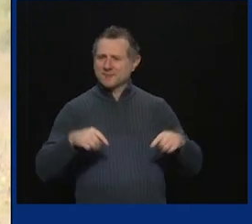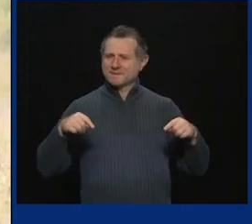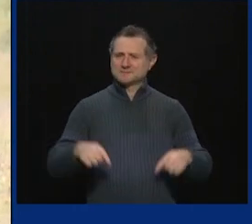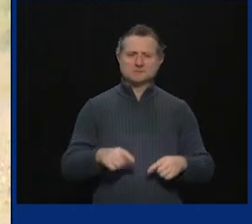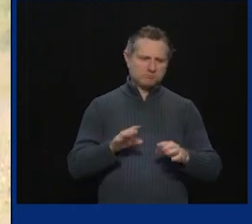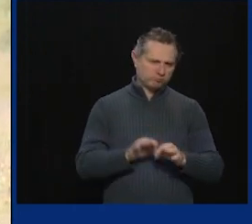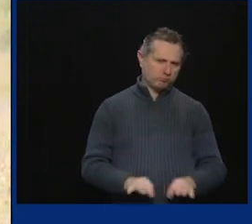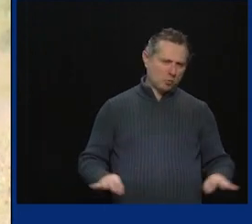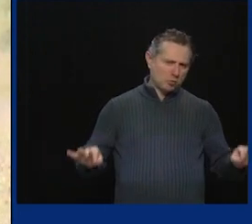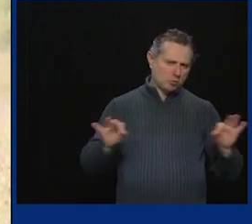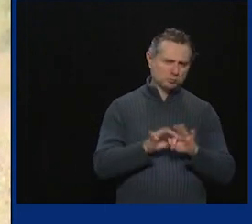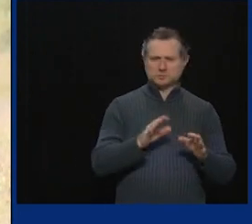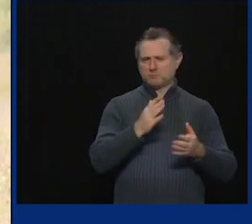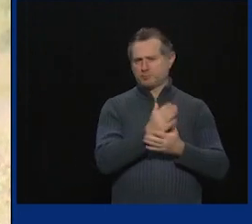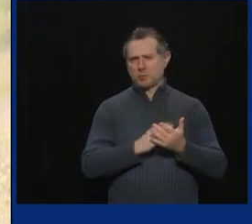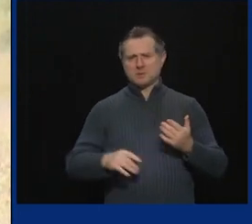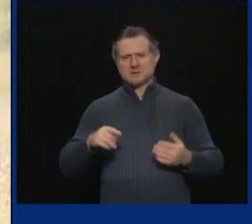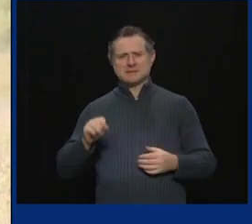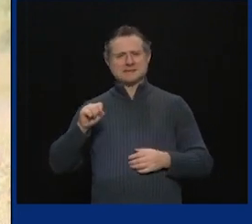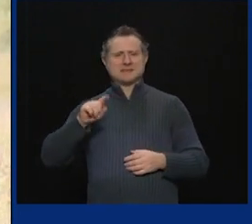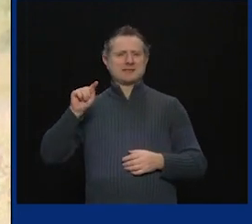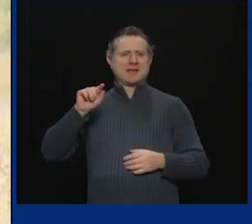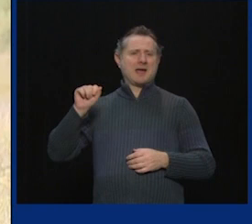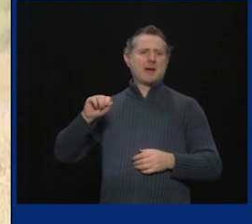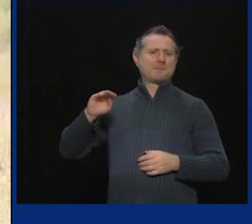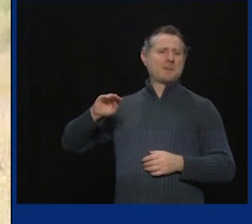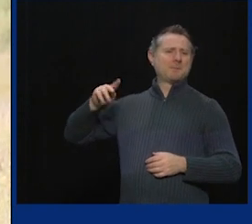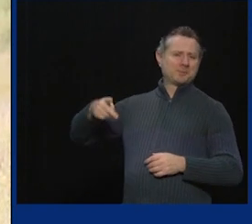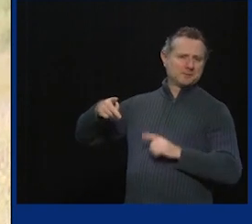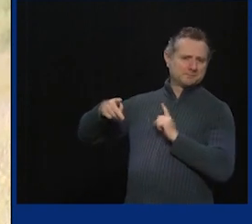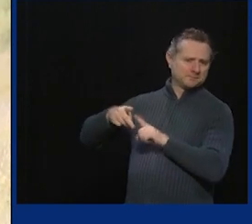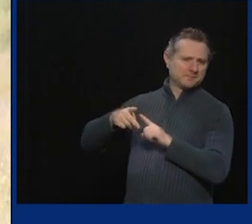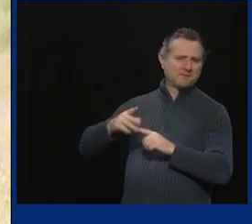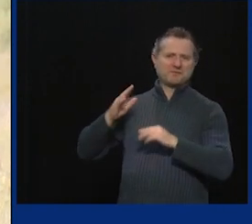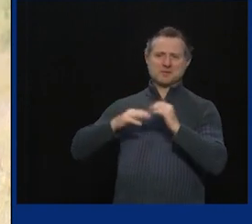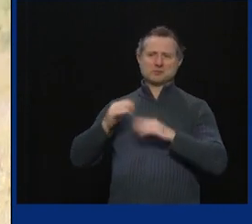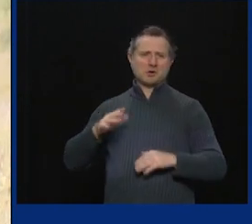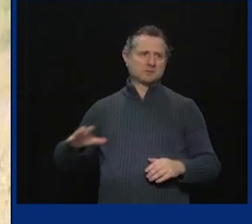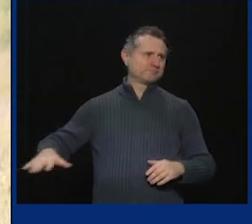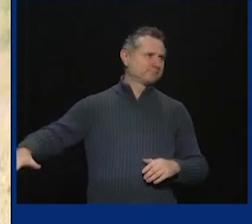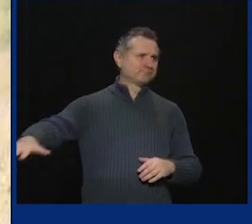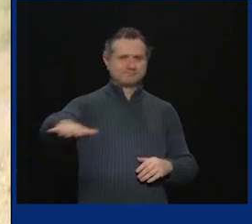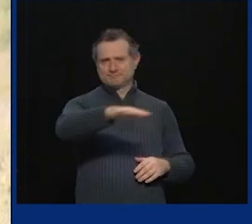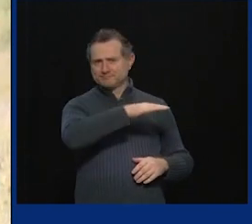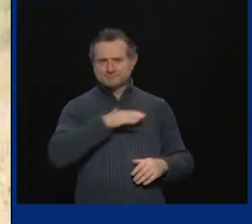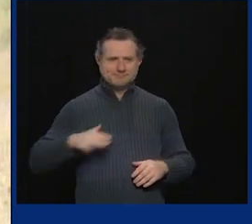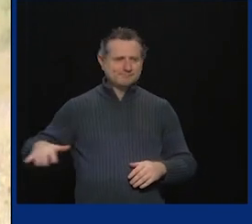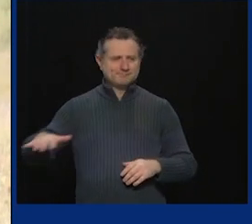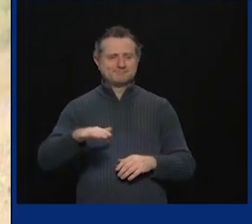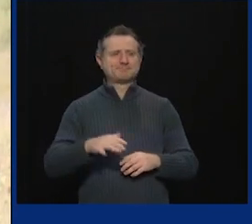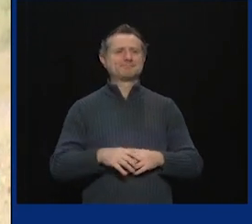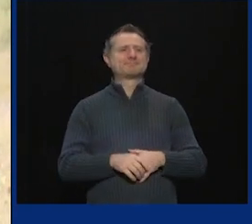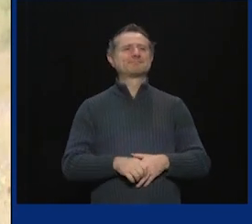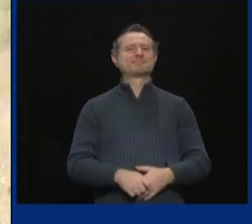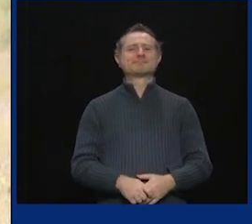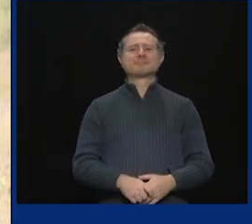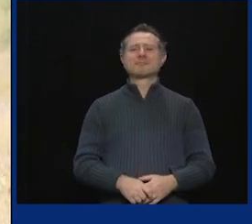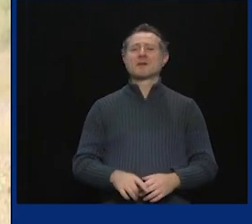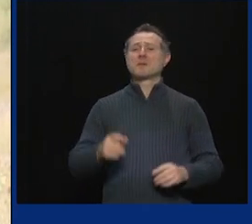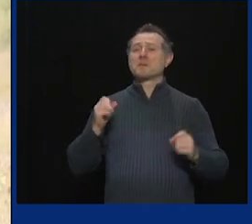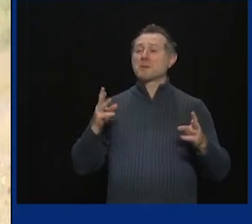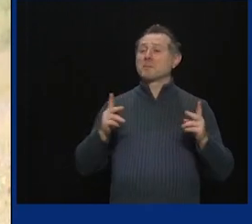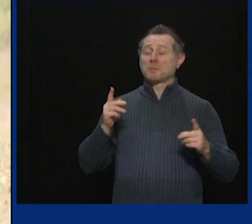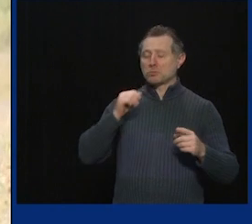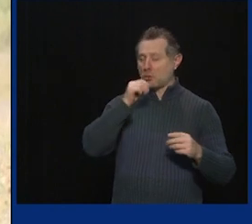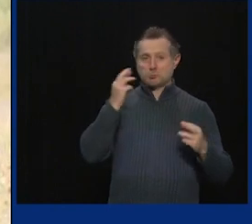STAMP's infrastructure. People may not realize this, although I think it's been brought up a number of times so far, but the efforts behind STAMP began